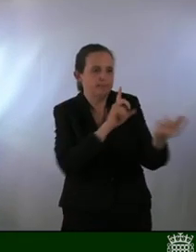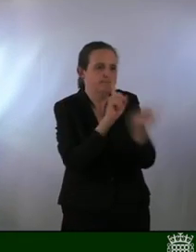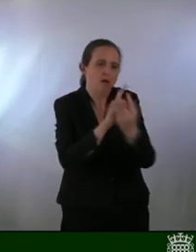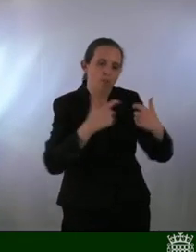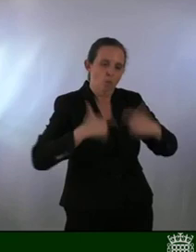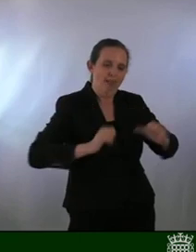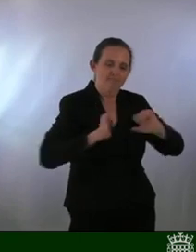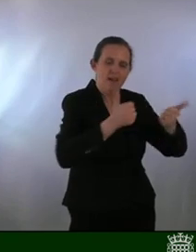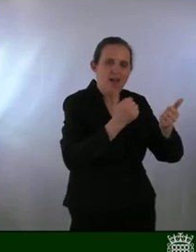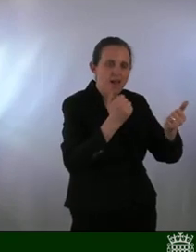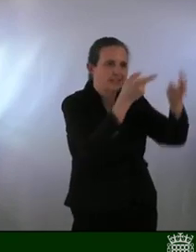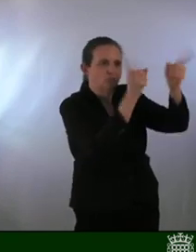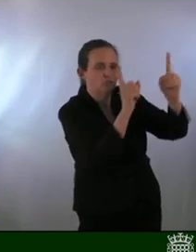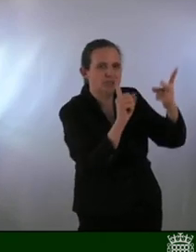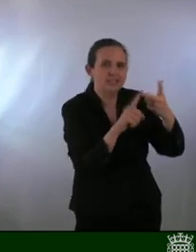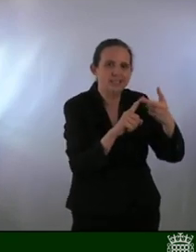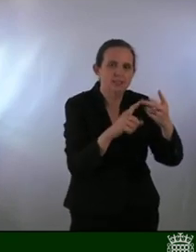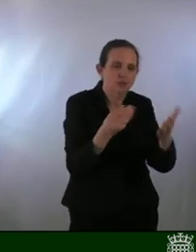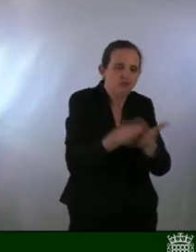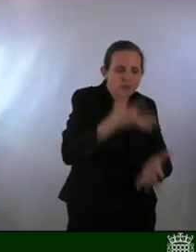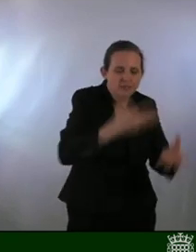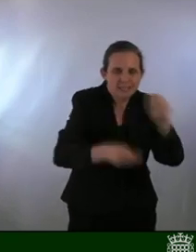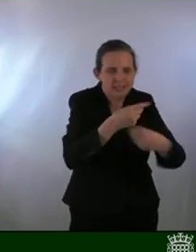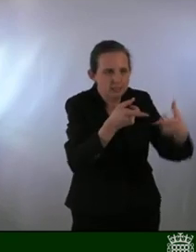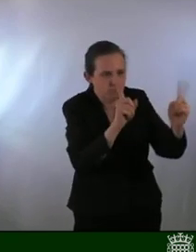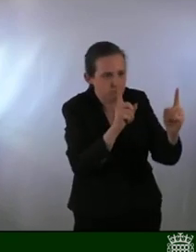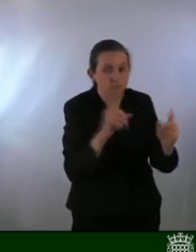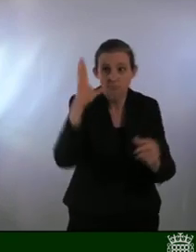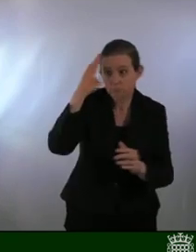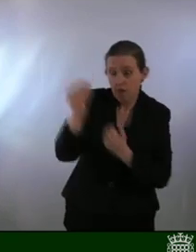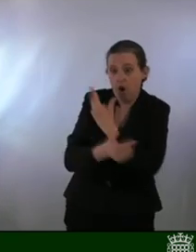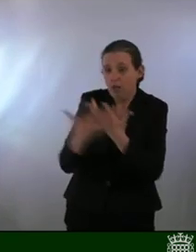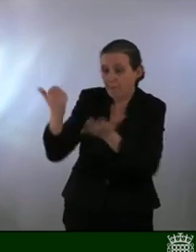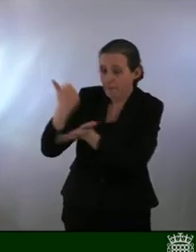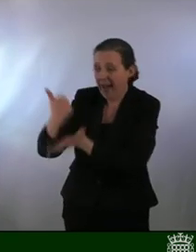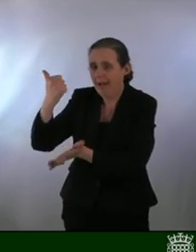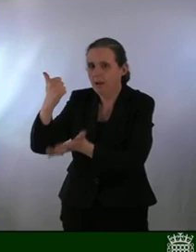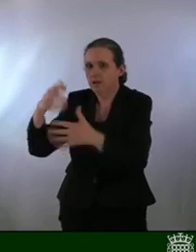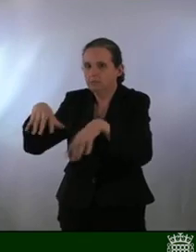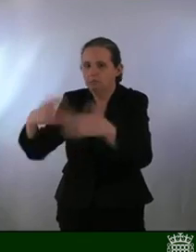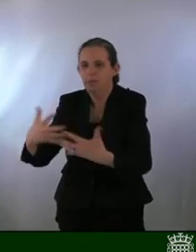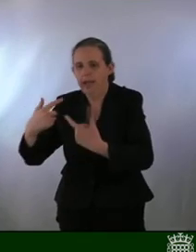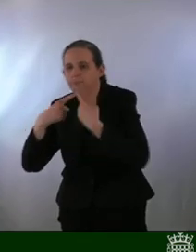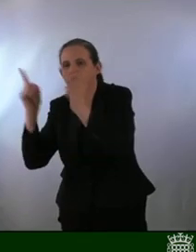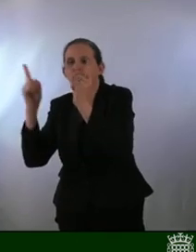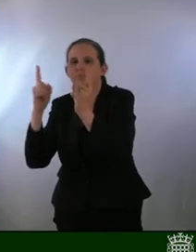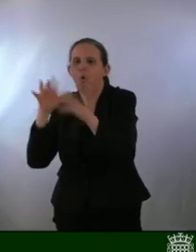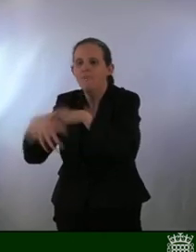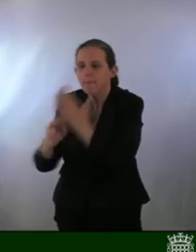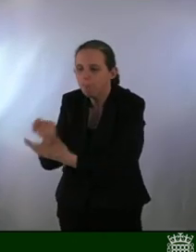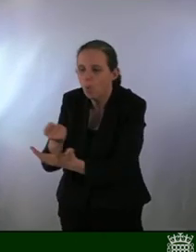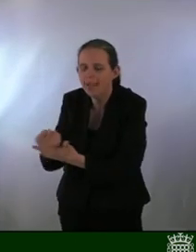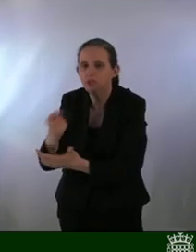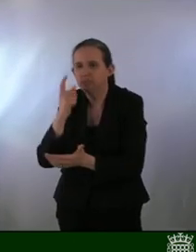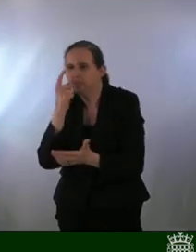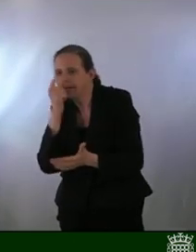Secretary about it. Action has already been taken by many banks on mortgages, and the point he made about the